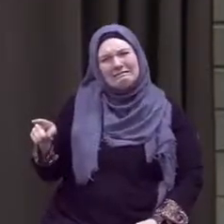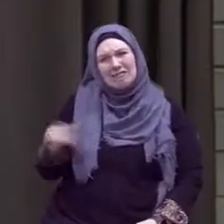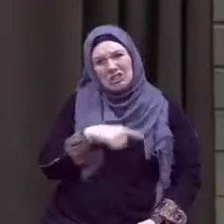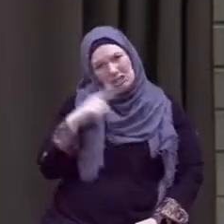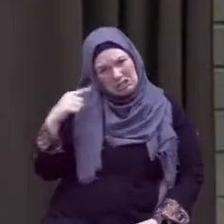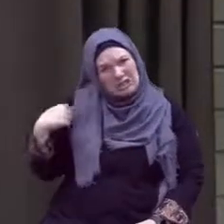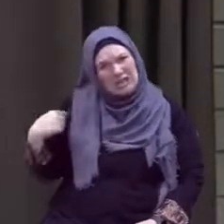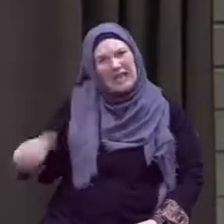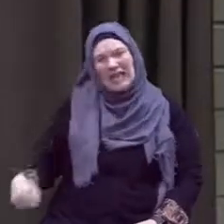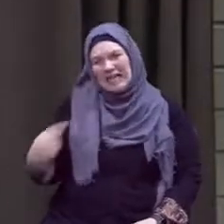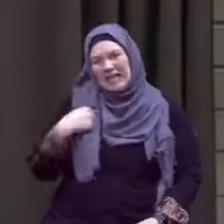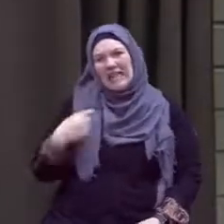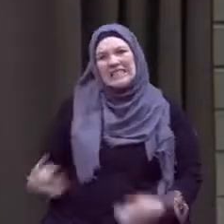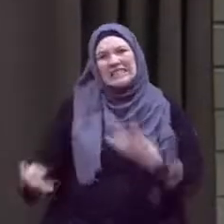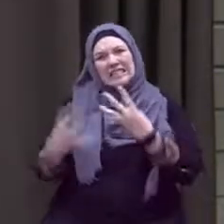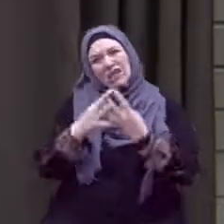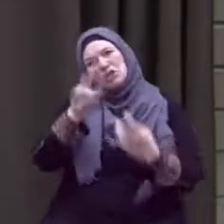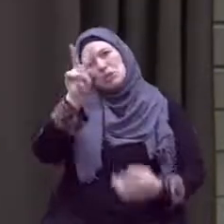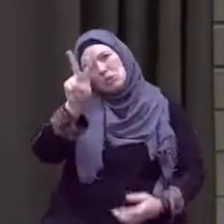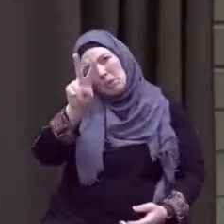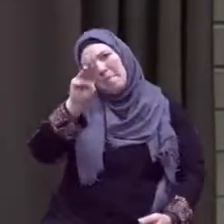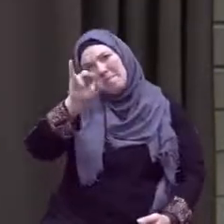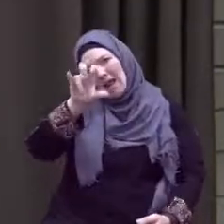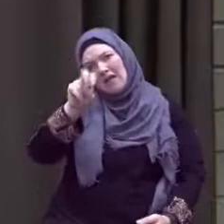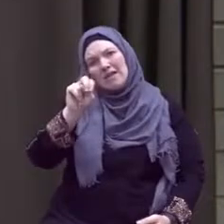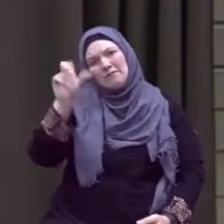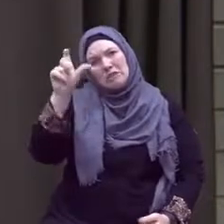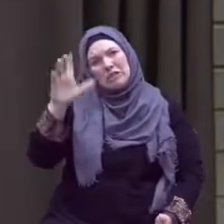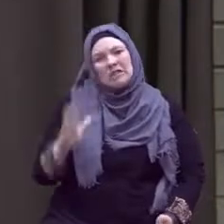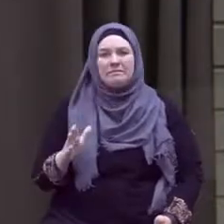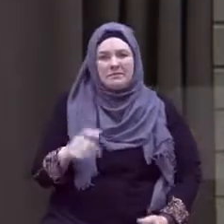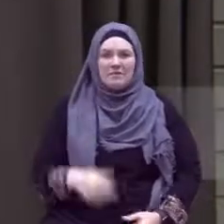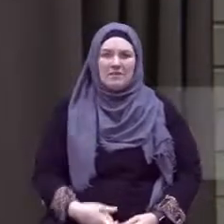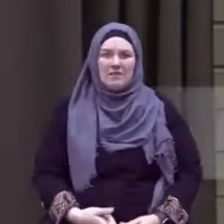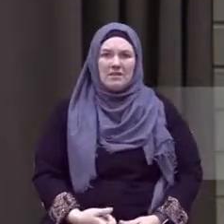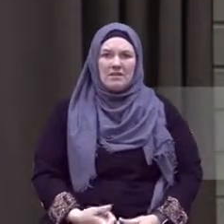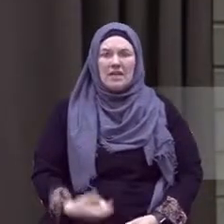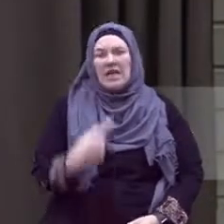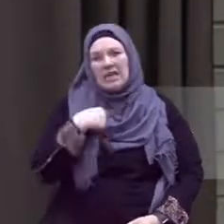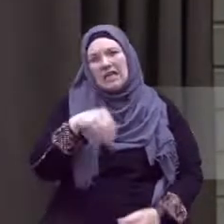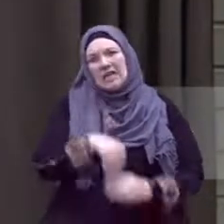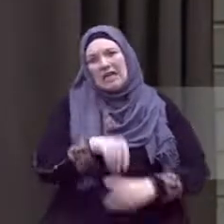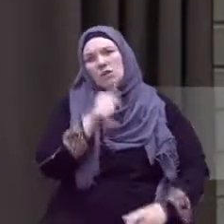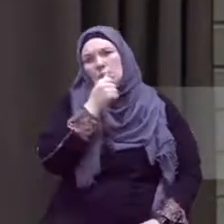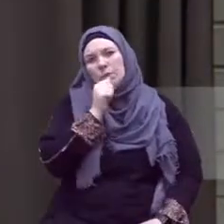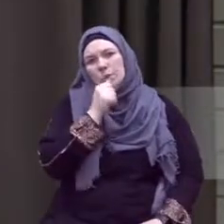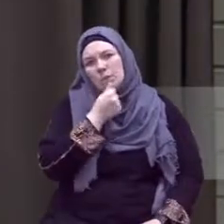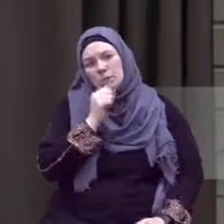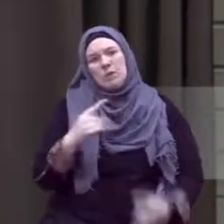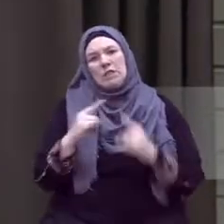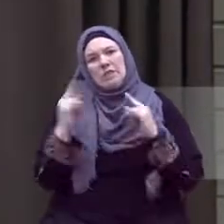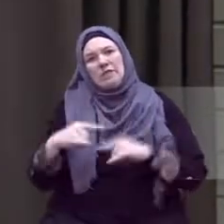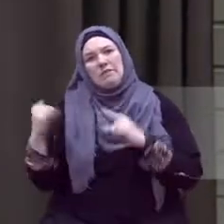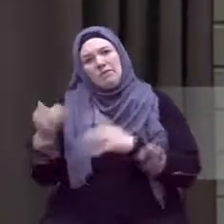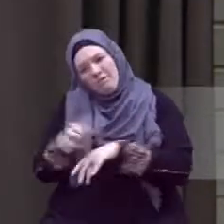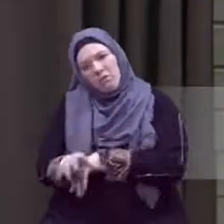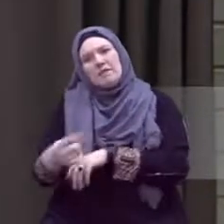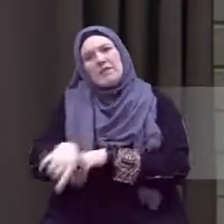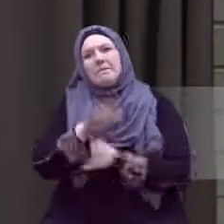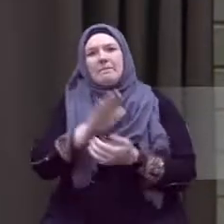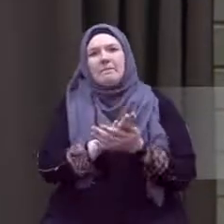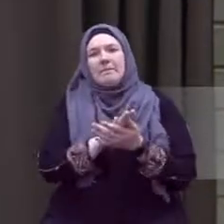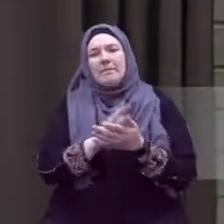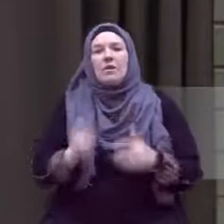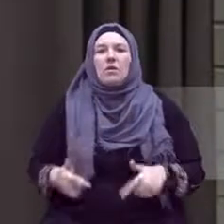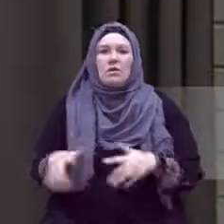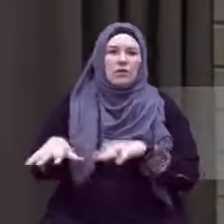that has caged 2 million Muslims in torture camps to force them